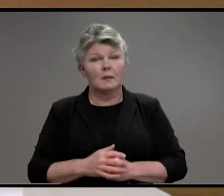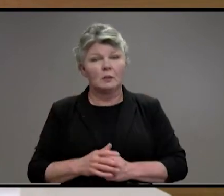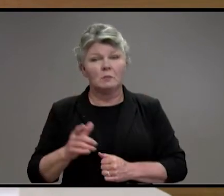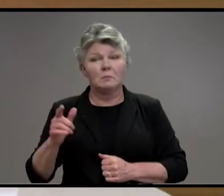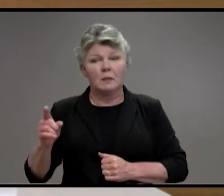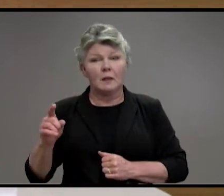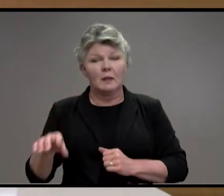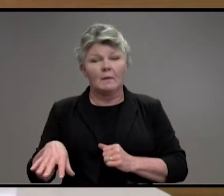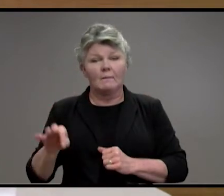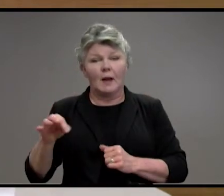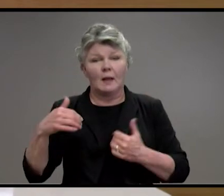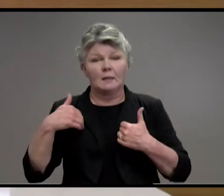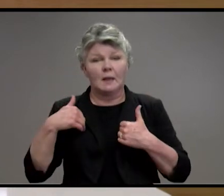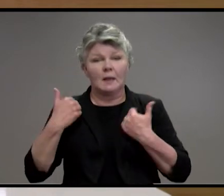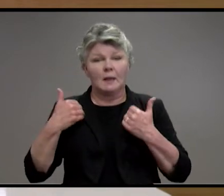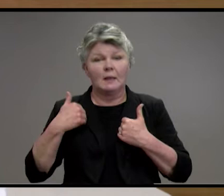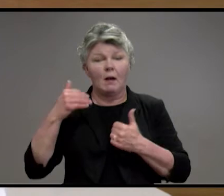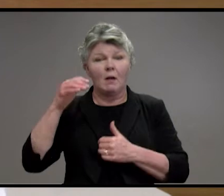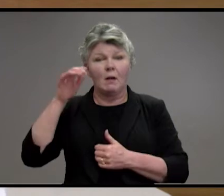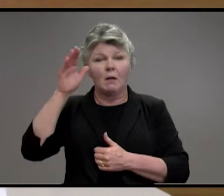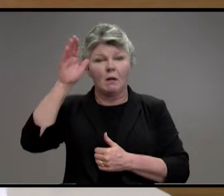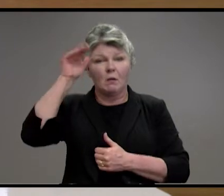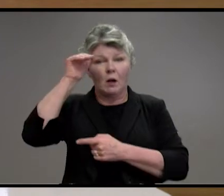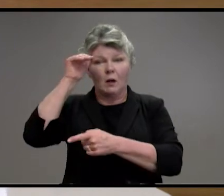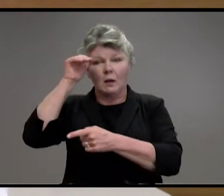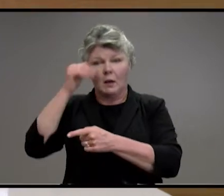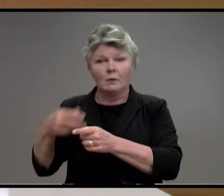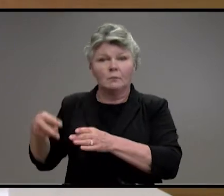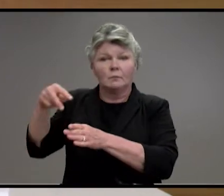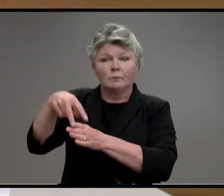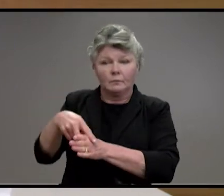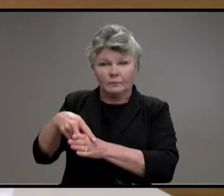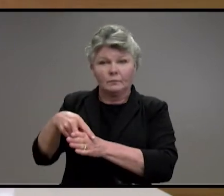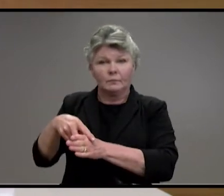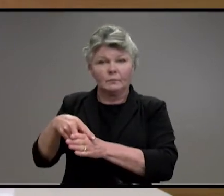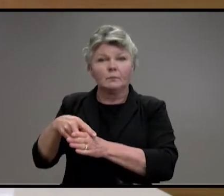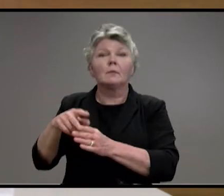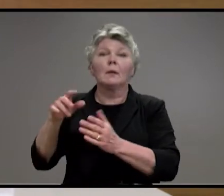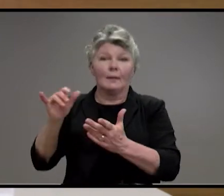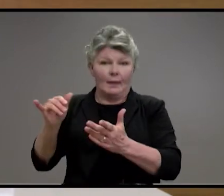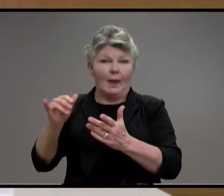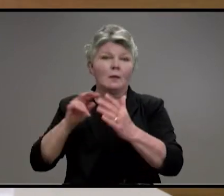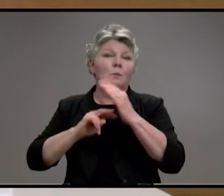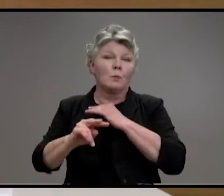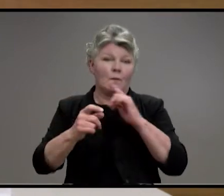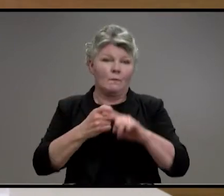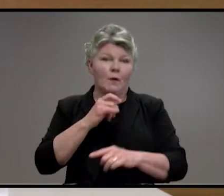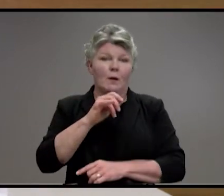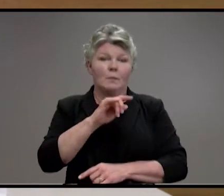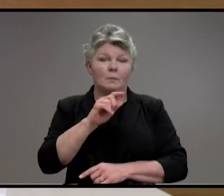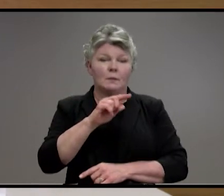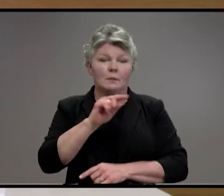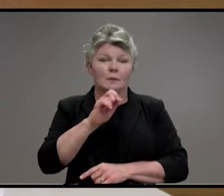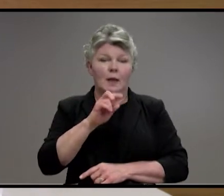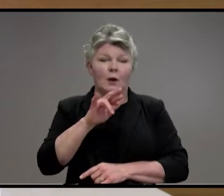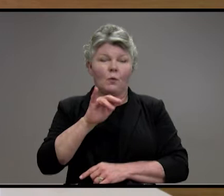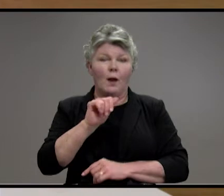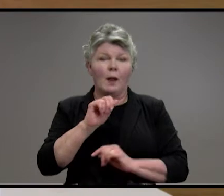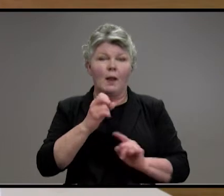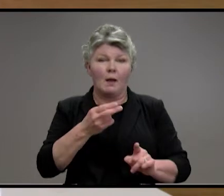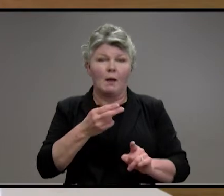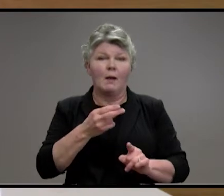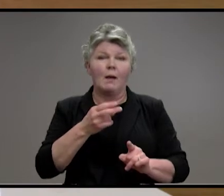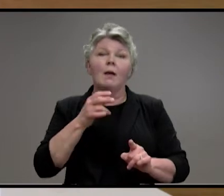finds a young donkey and he rides on it, fulfilling the prophecy from Zechariah that Israel's king would come to